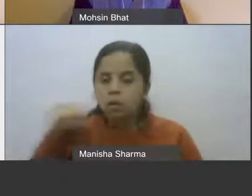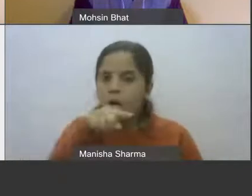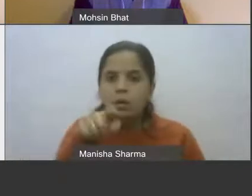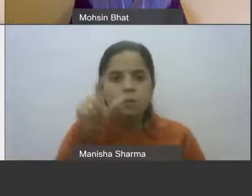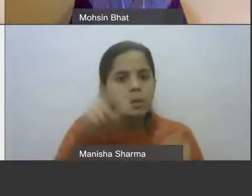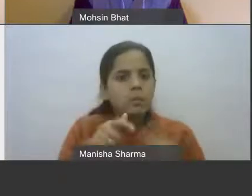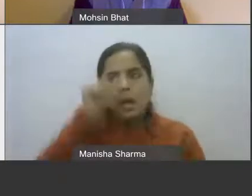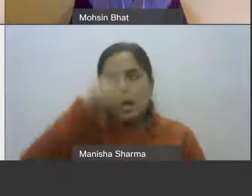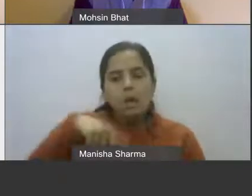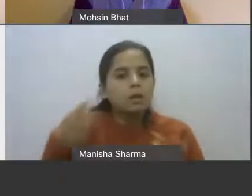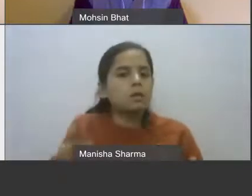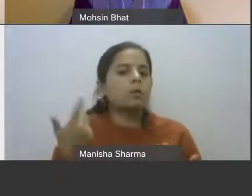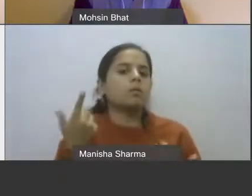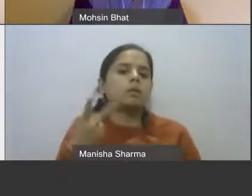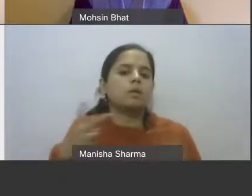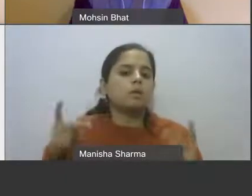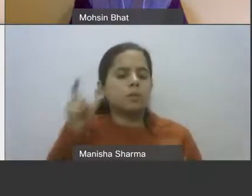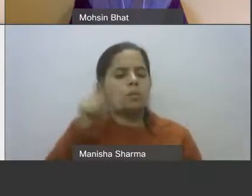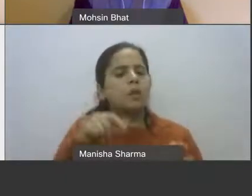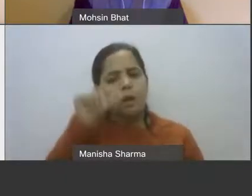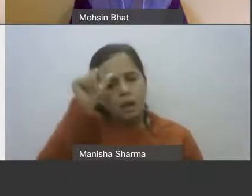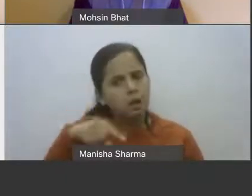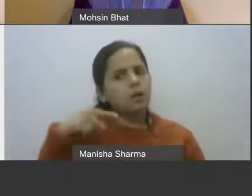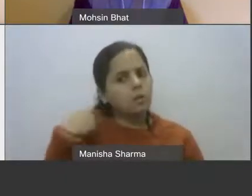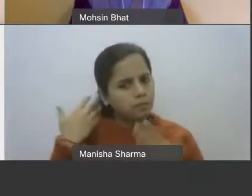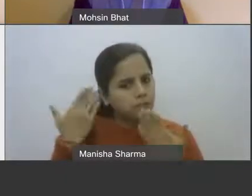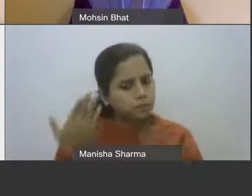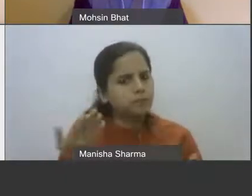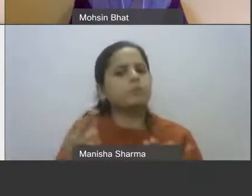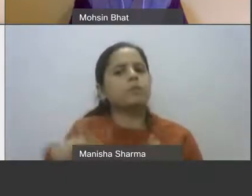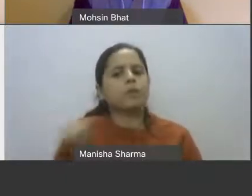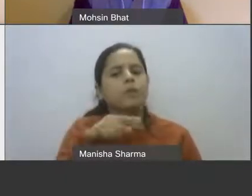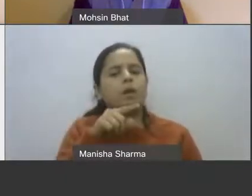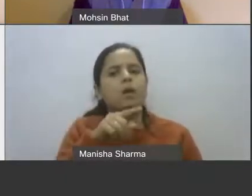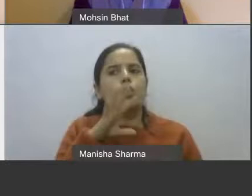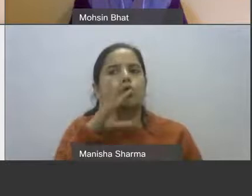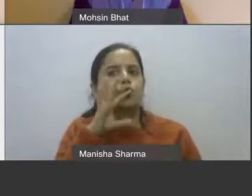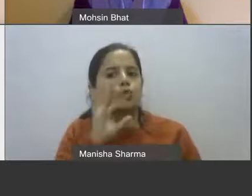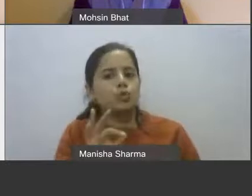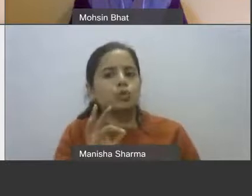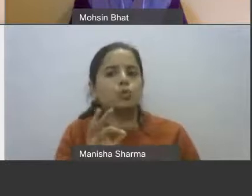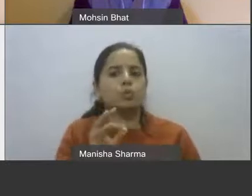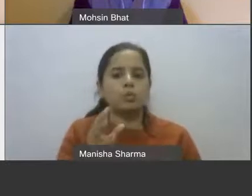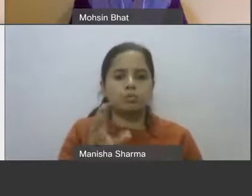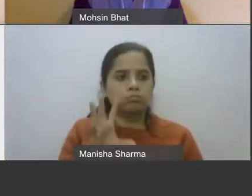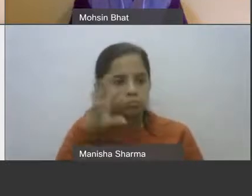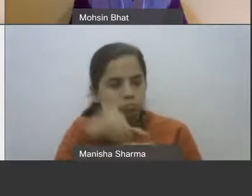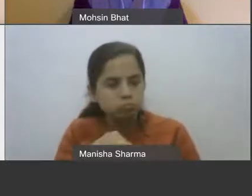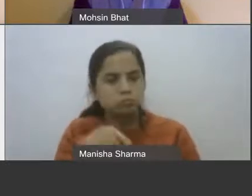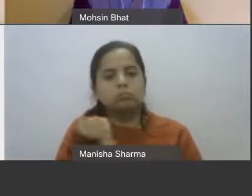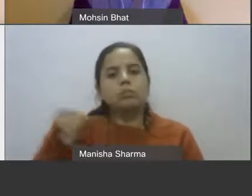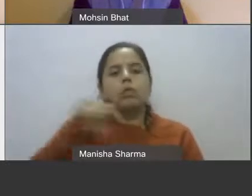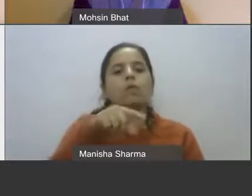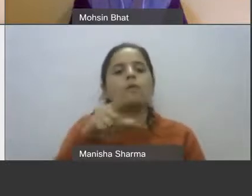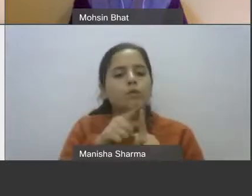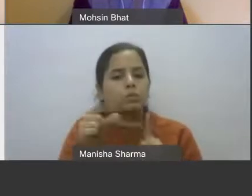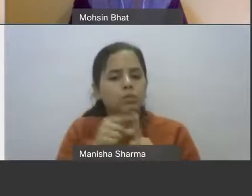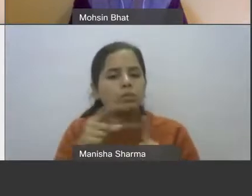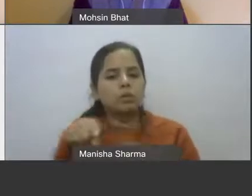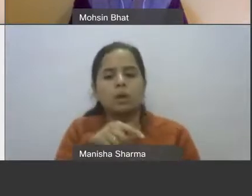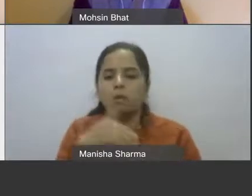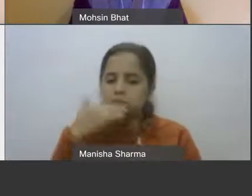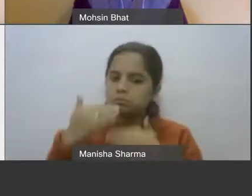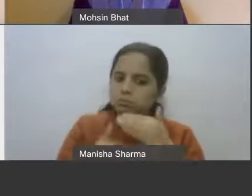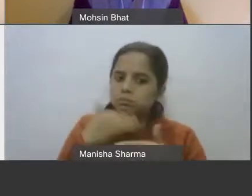Indian land. And India has conveniently also not been a party to the Refugee Convention, and has been